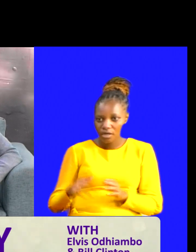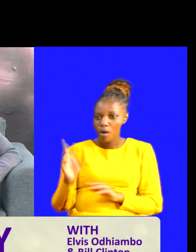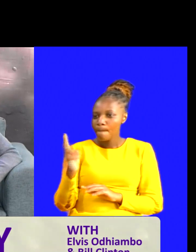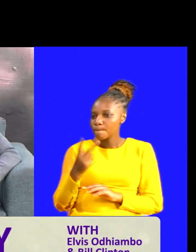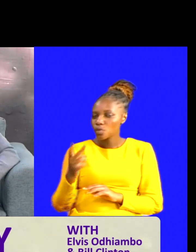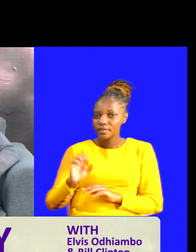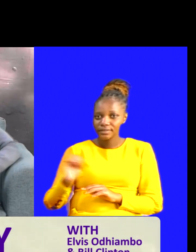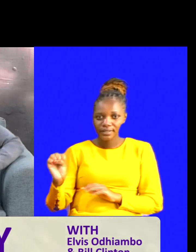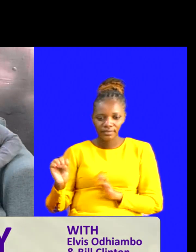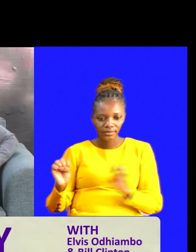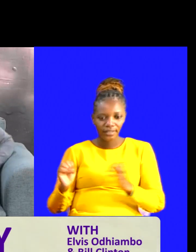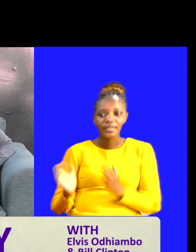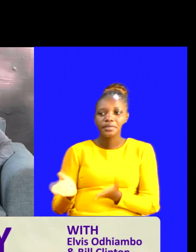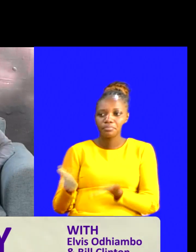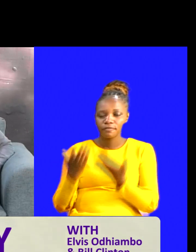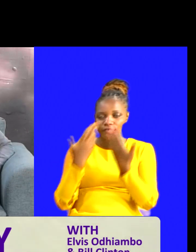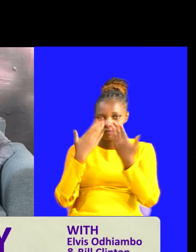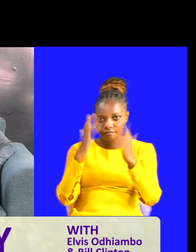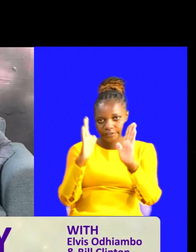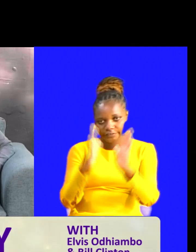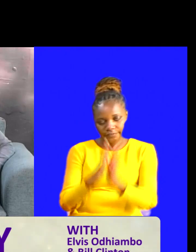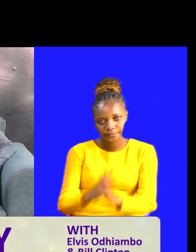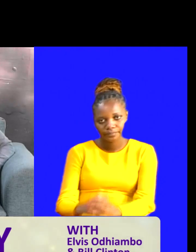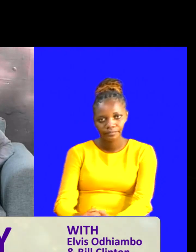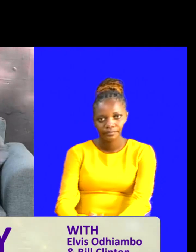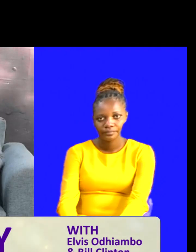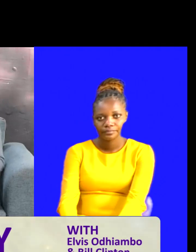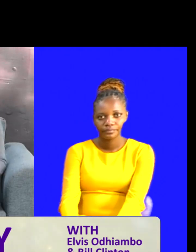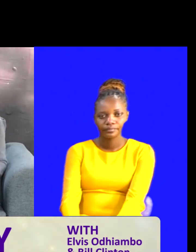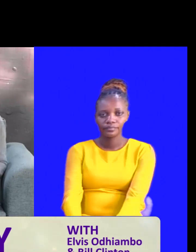really improved this season.